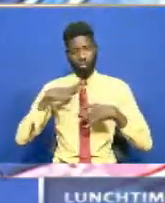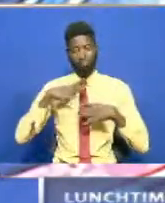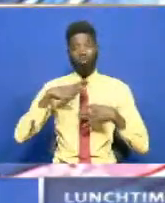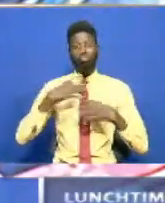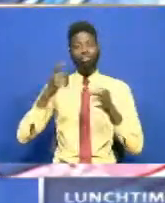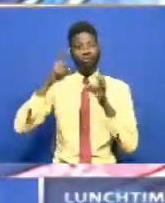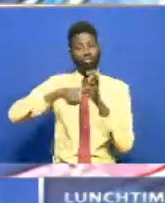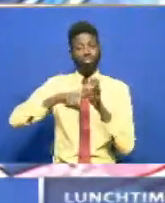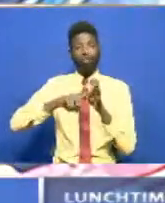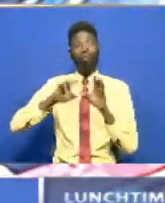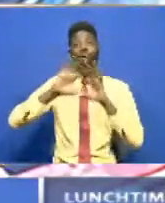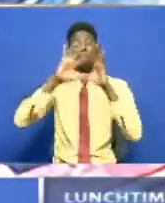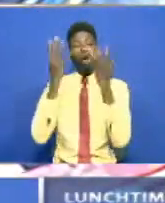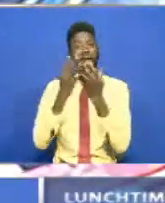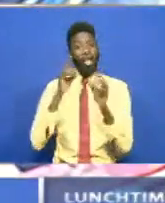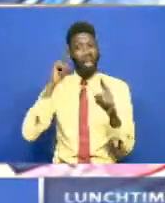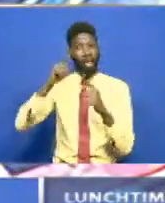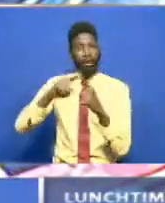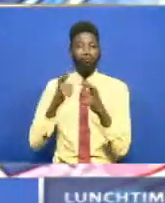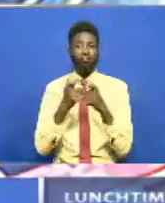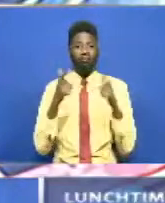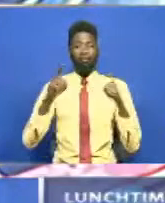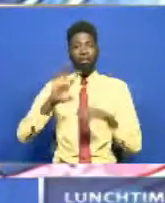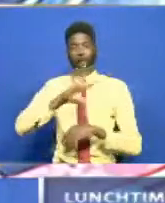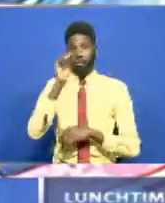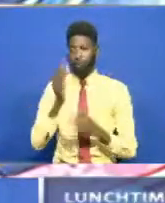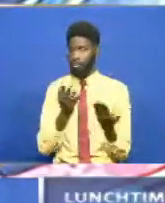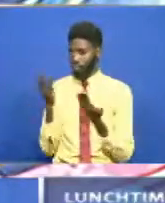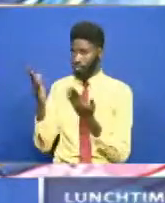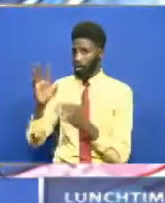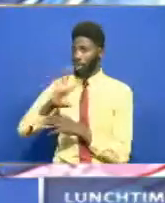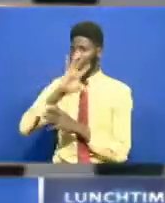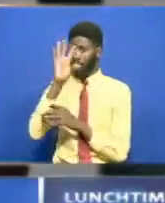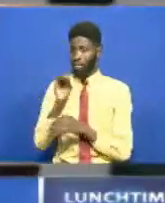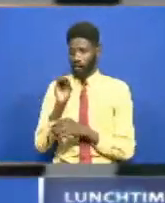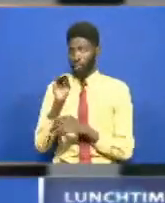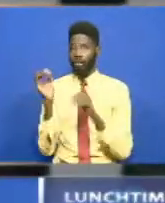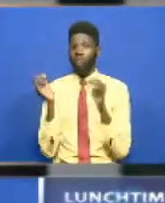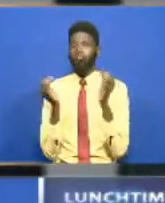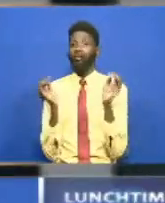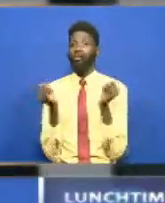Africa. Details of this and other stories in our Africa Business News Roundup.